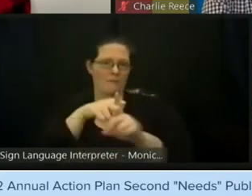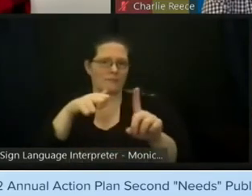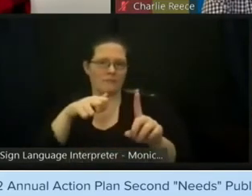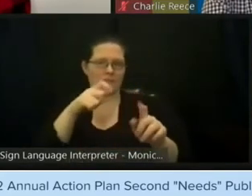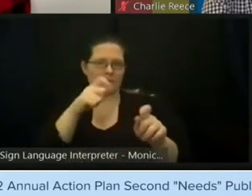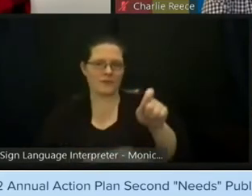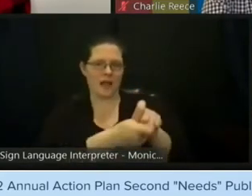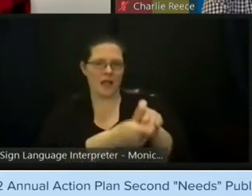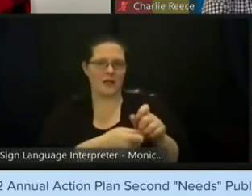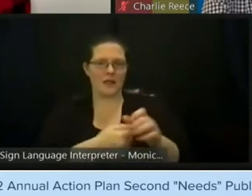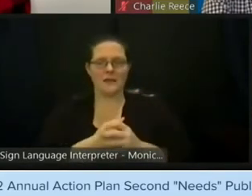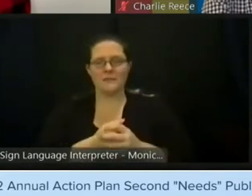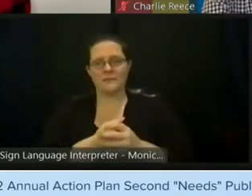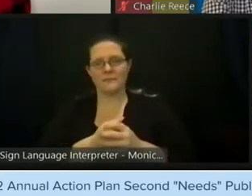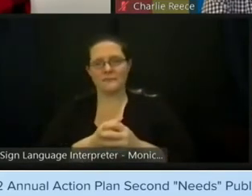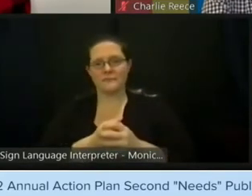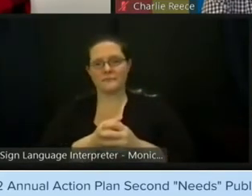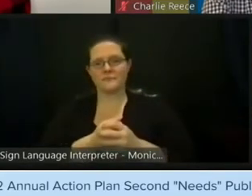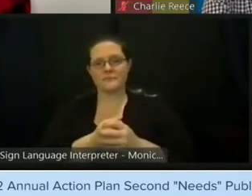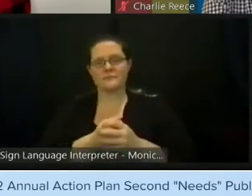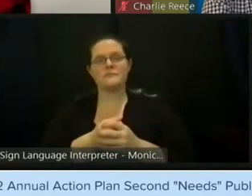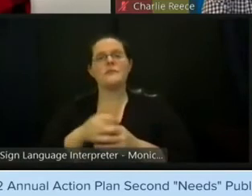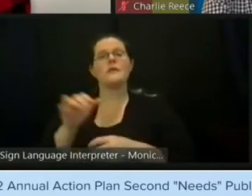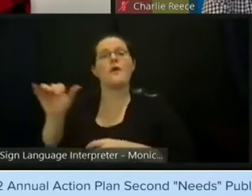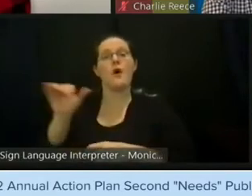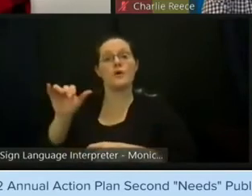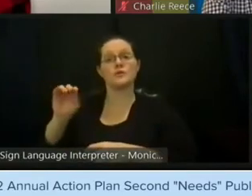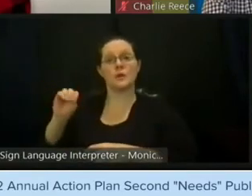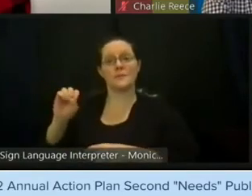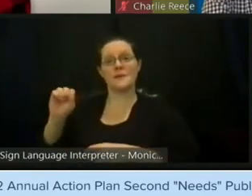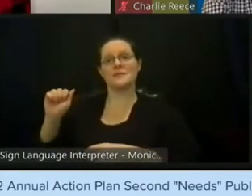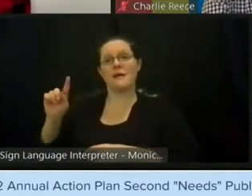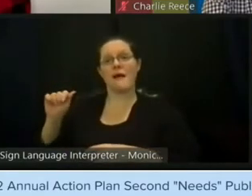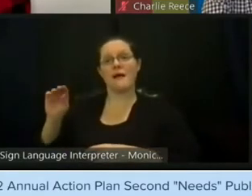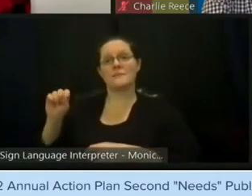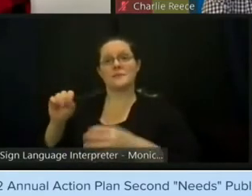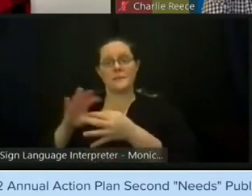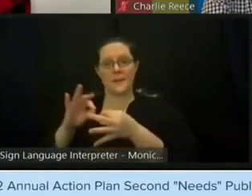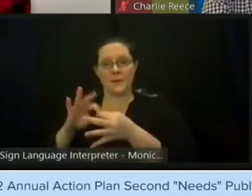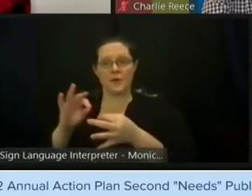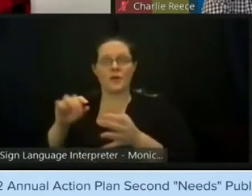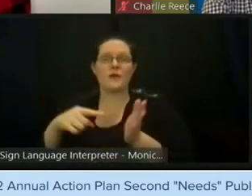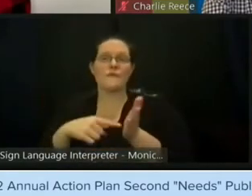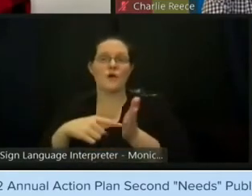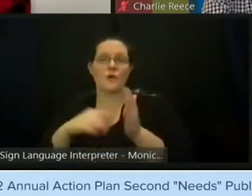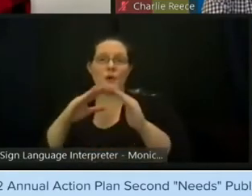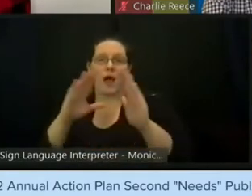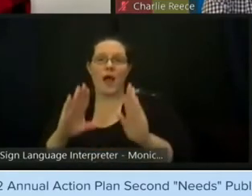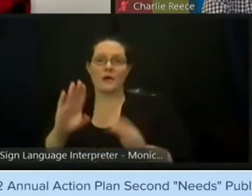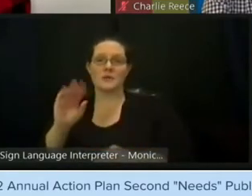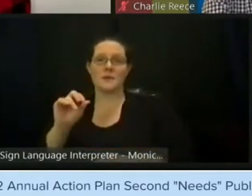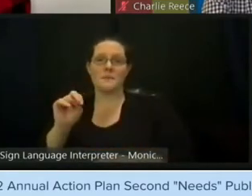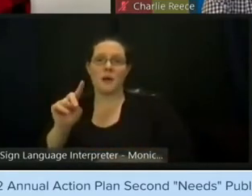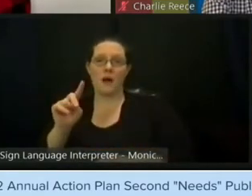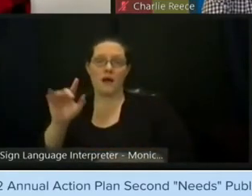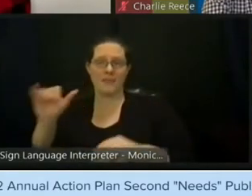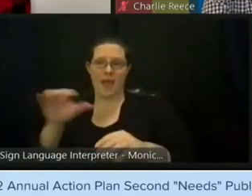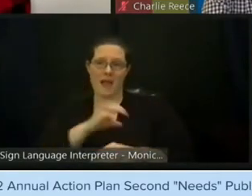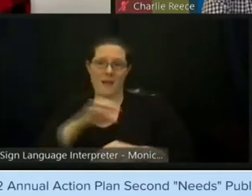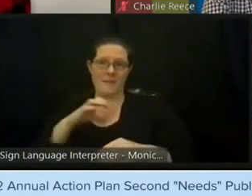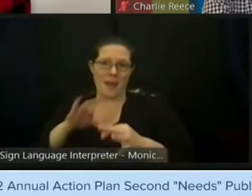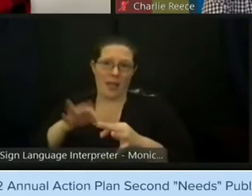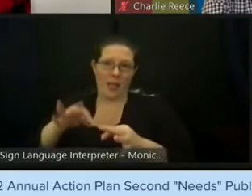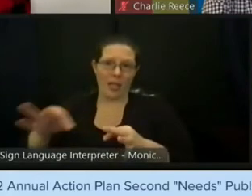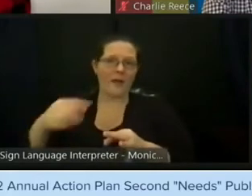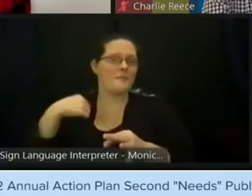I'll also mention, as Ms. Adams mentioned, the Affordable Housing Bond Implementation Committee has been held up because we haven't been able to fill